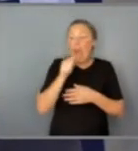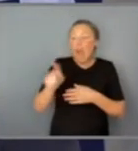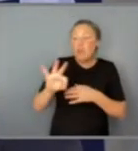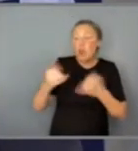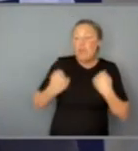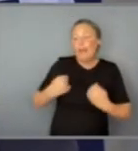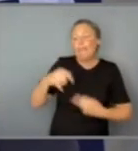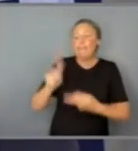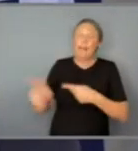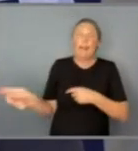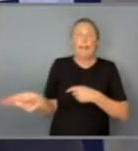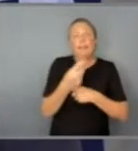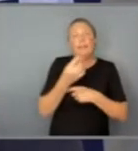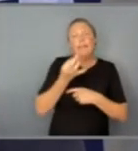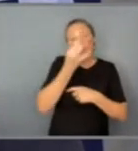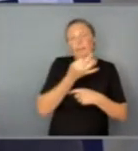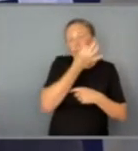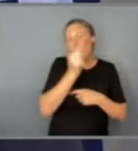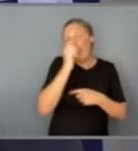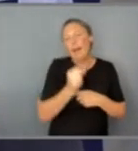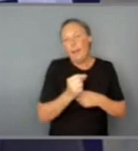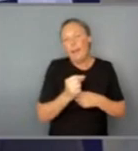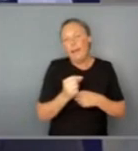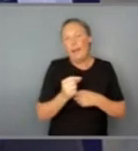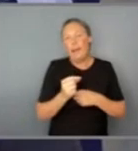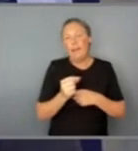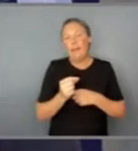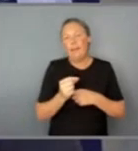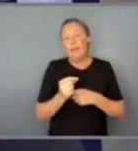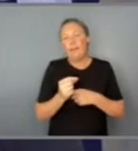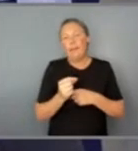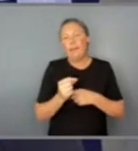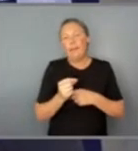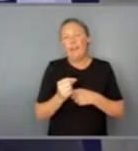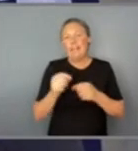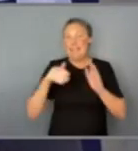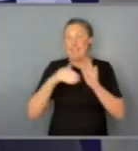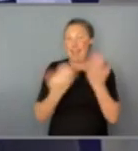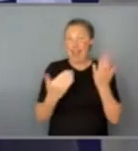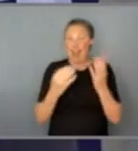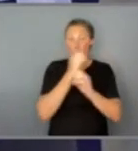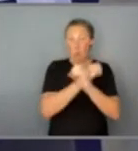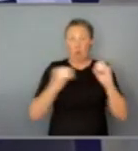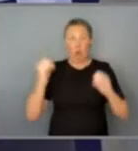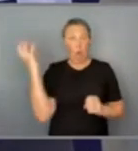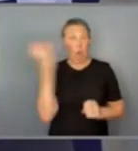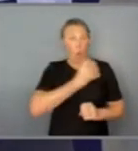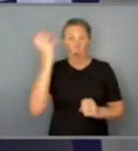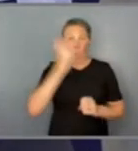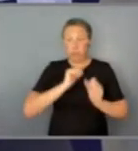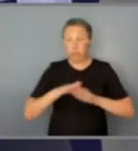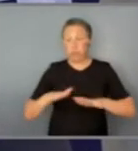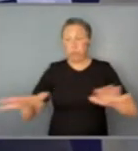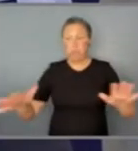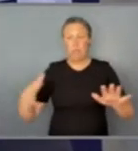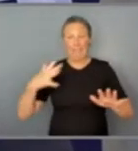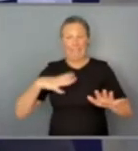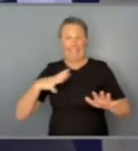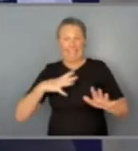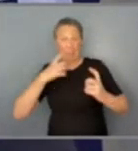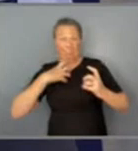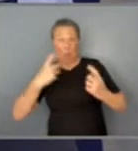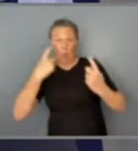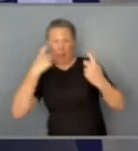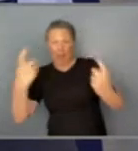government intervention and control of these responses. Going forward with Omicron, there will need to be more of a role for